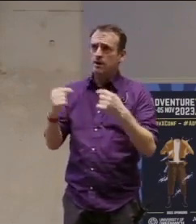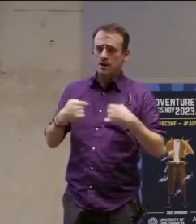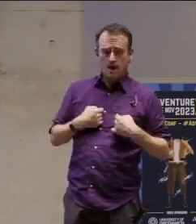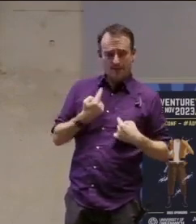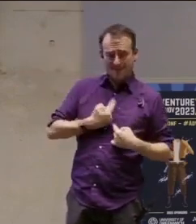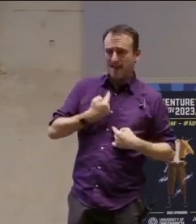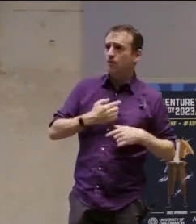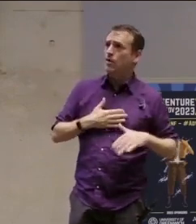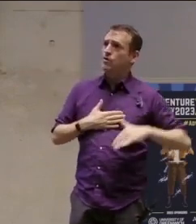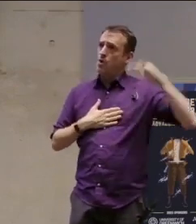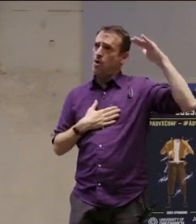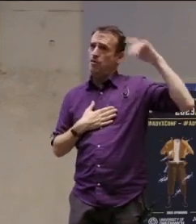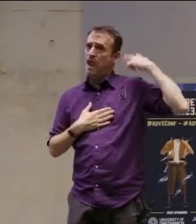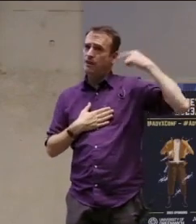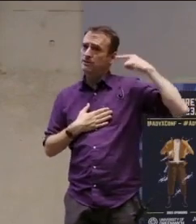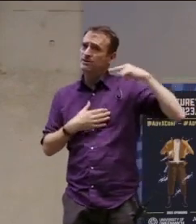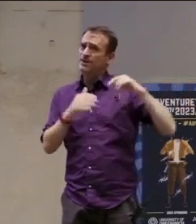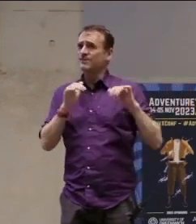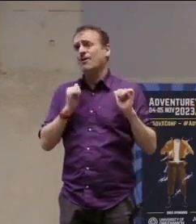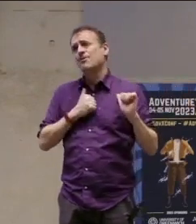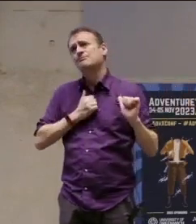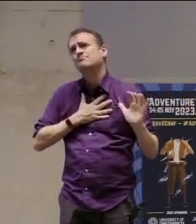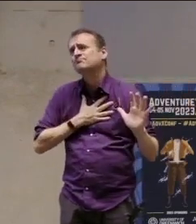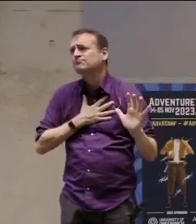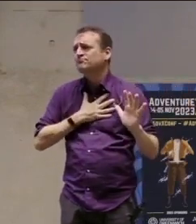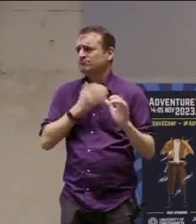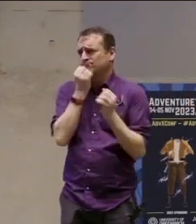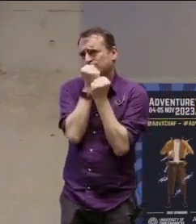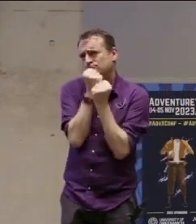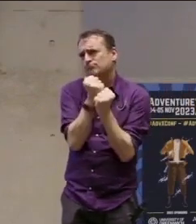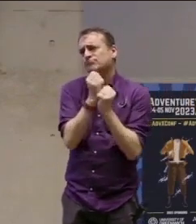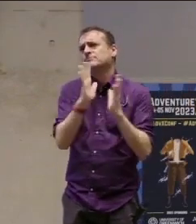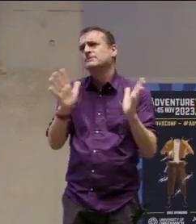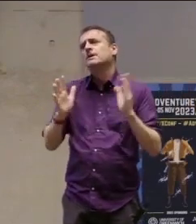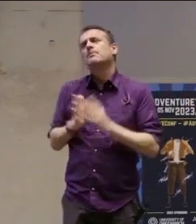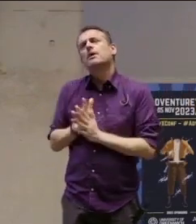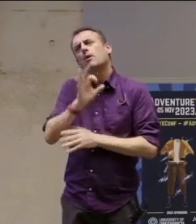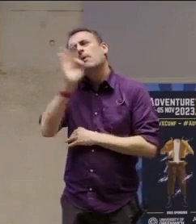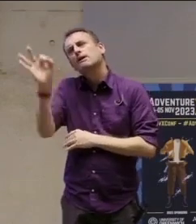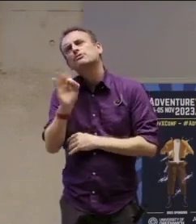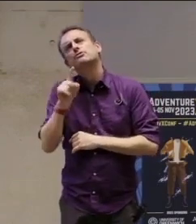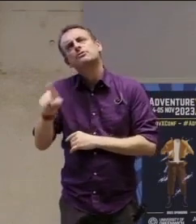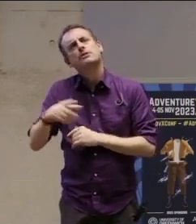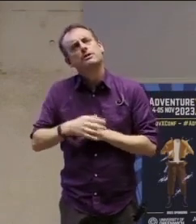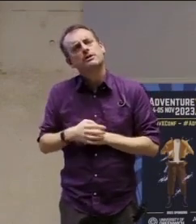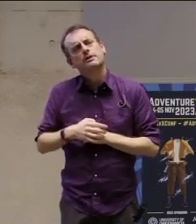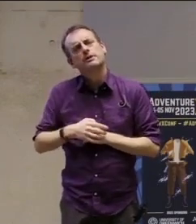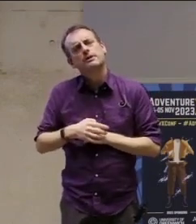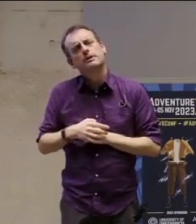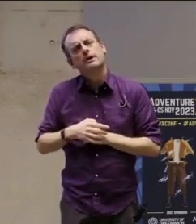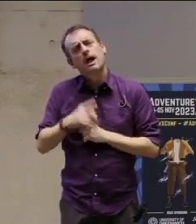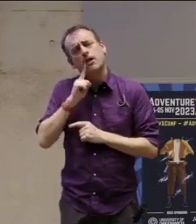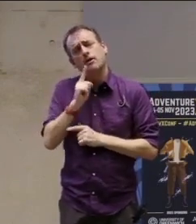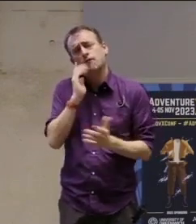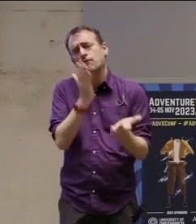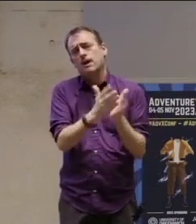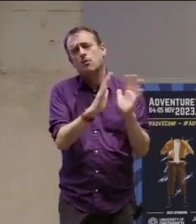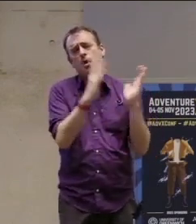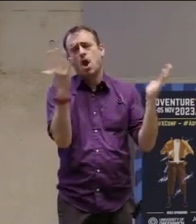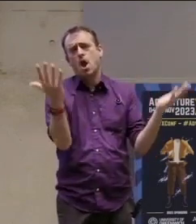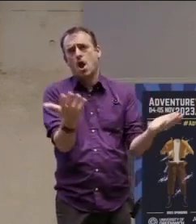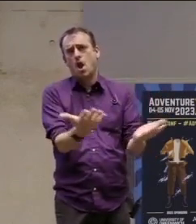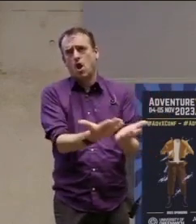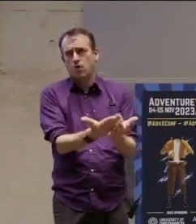North Londoner, I absolutely love this. My question is, with looking at the real world about London,